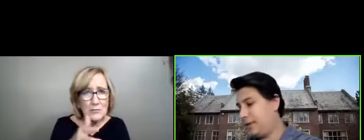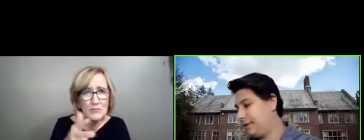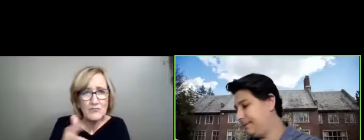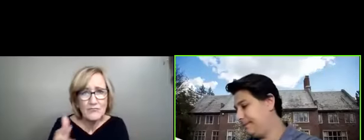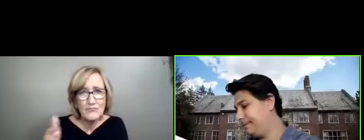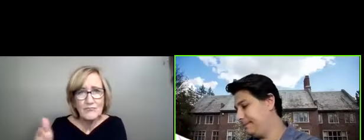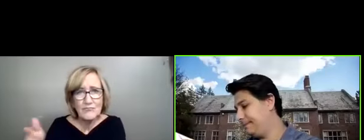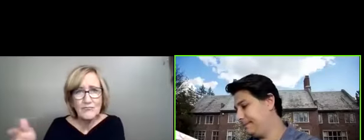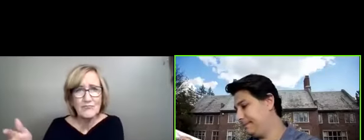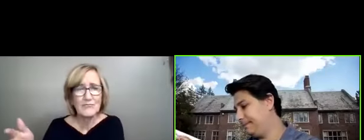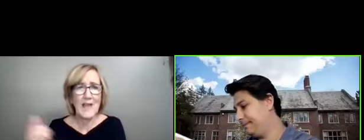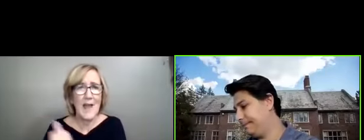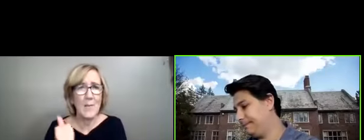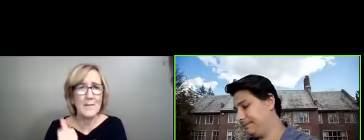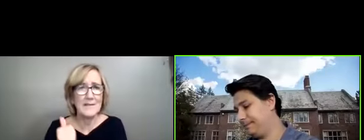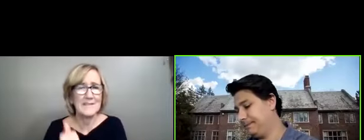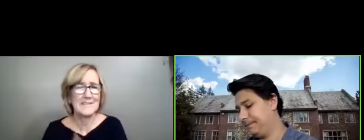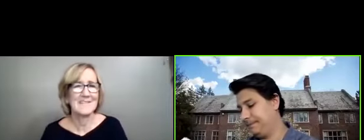his part.